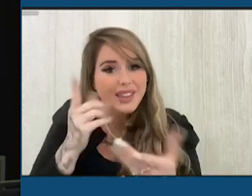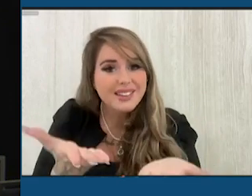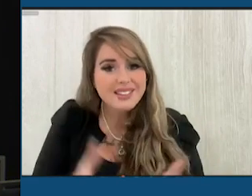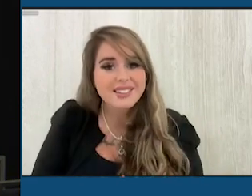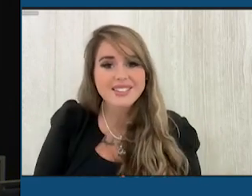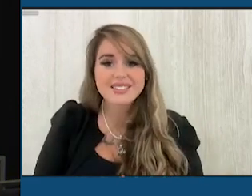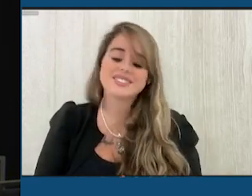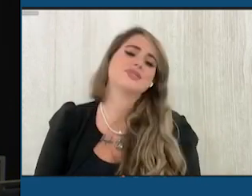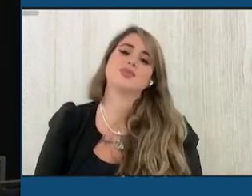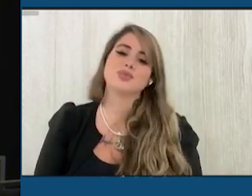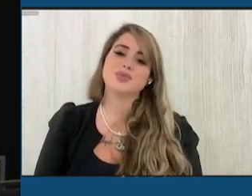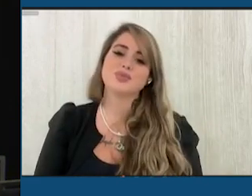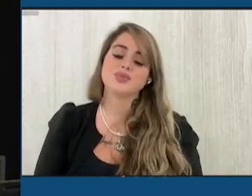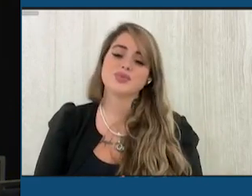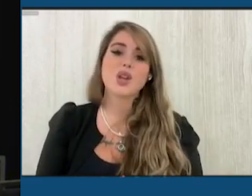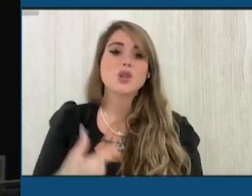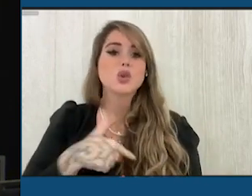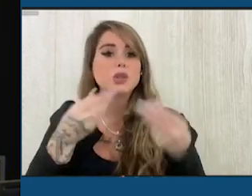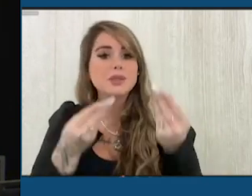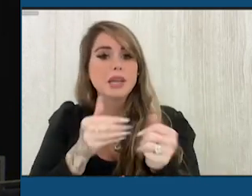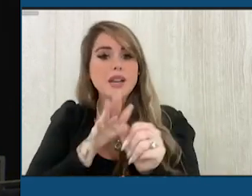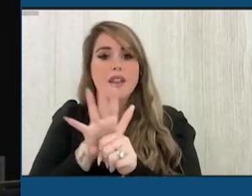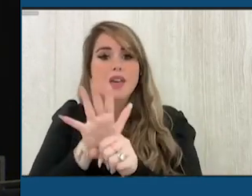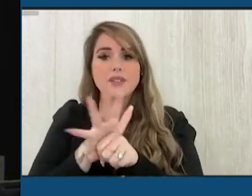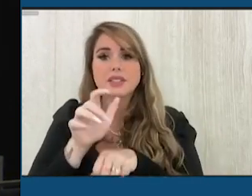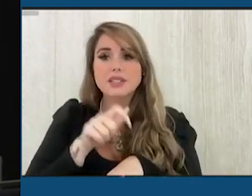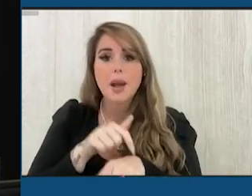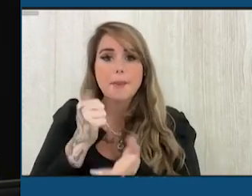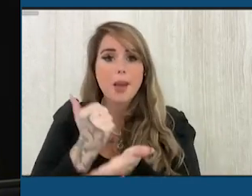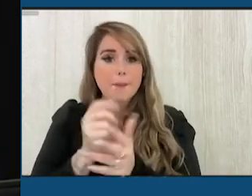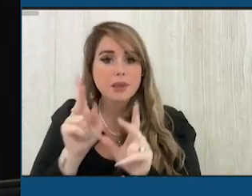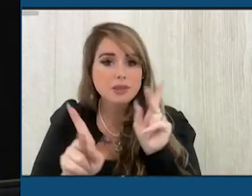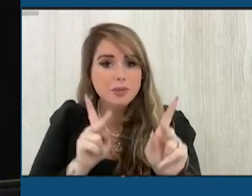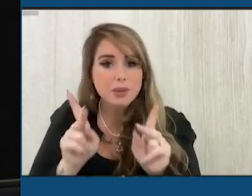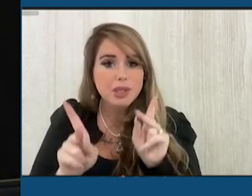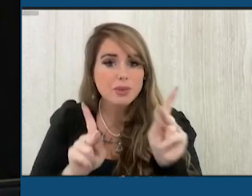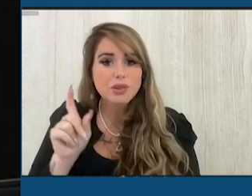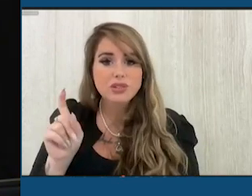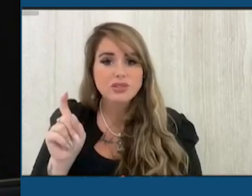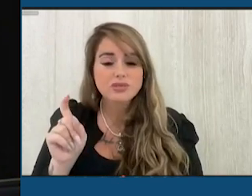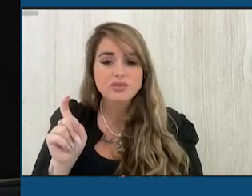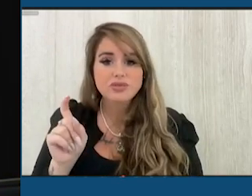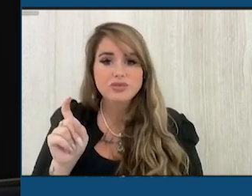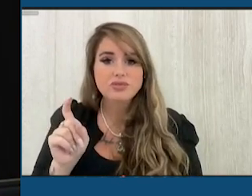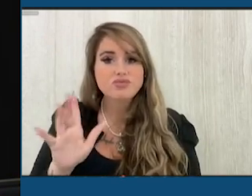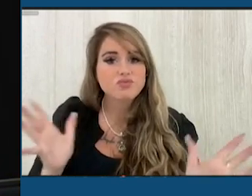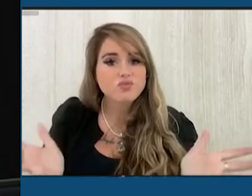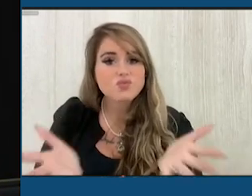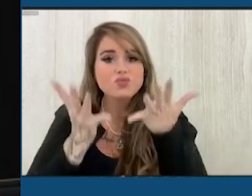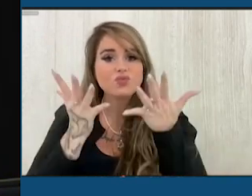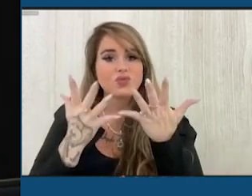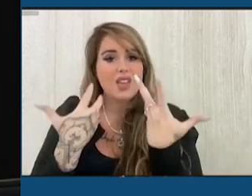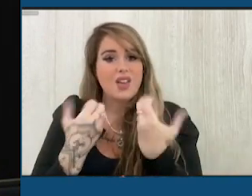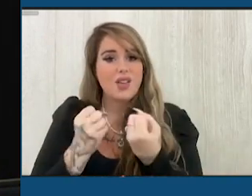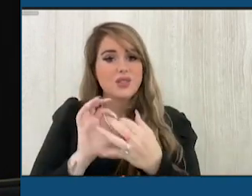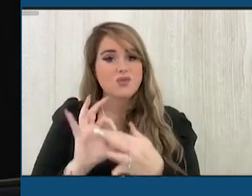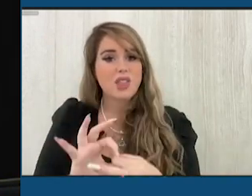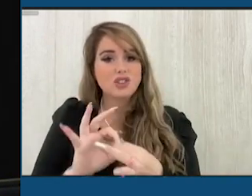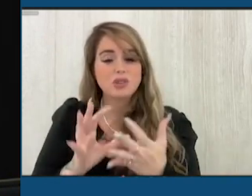Do we spend enough time helping people build and maintain healthy relationships, find well-being